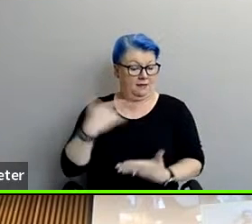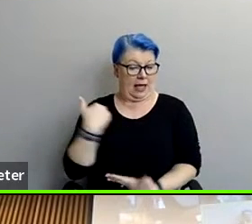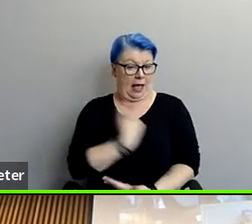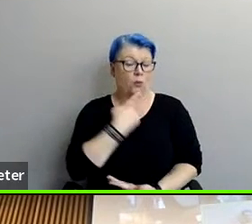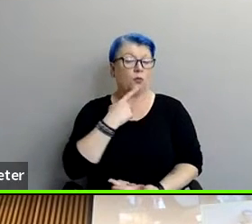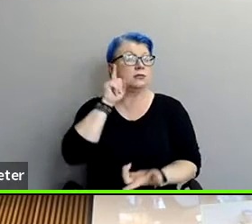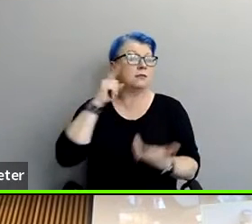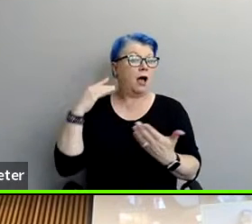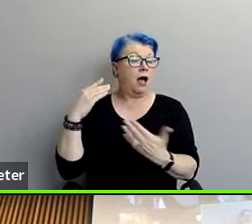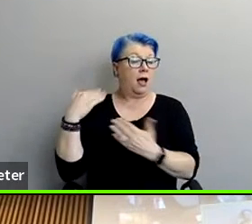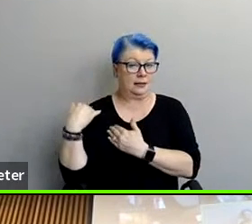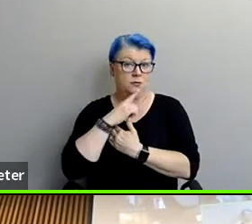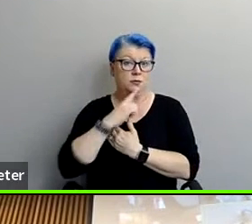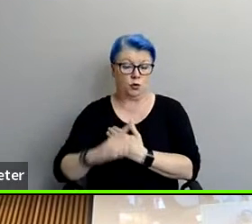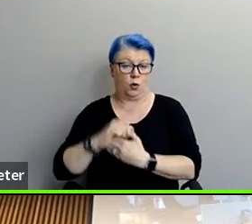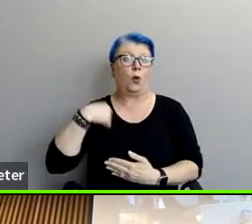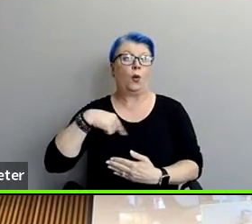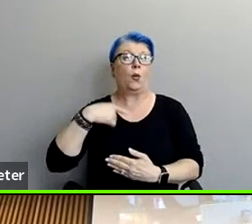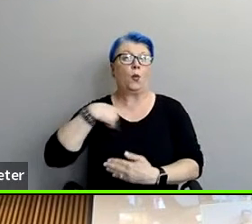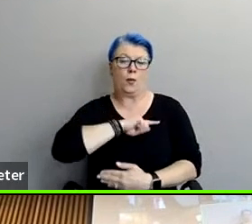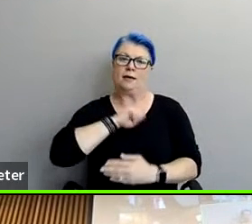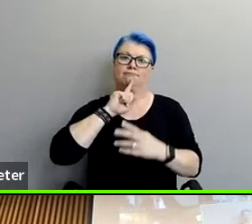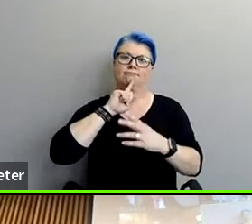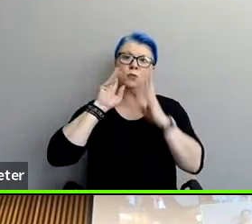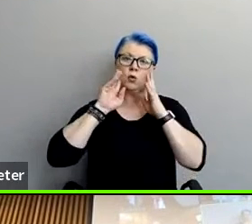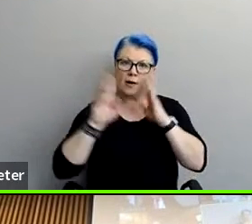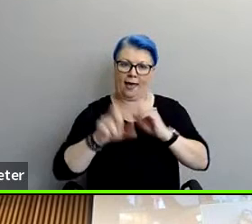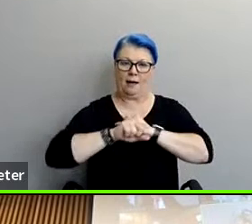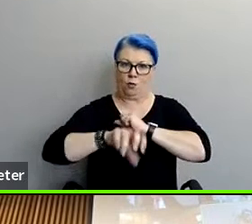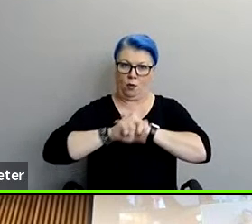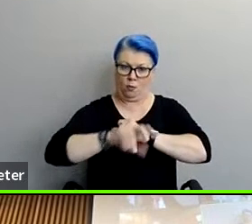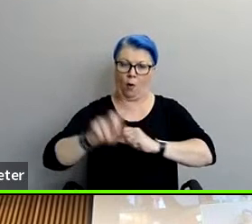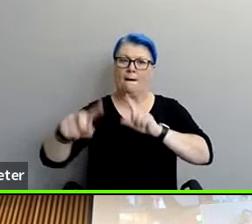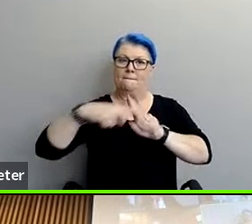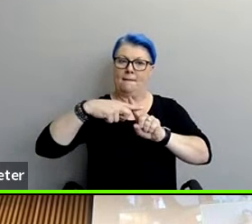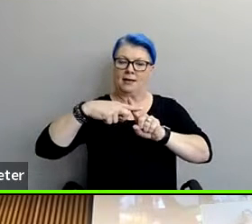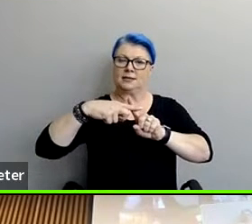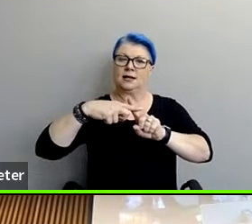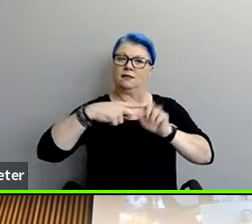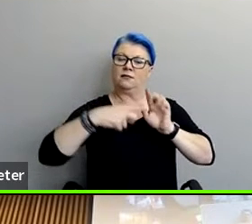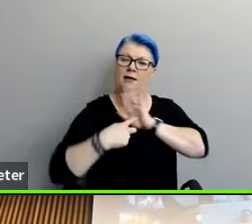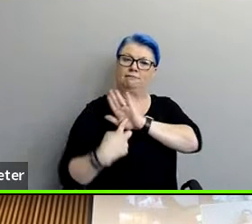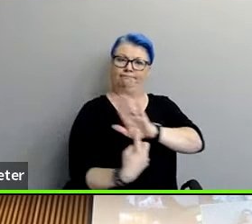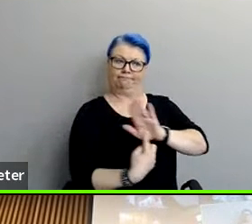every effort to promote a positive image for the district. One of the central